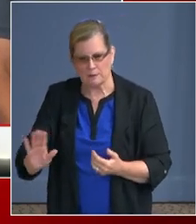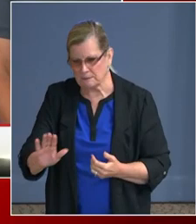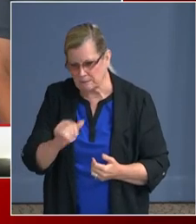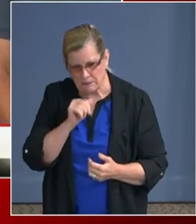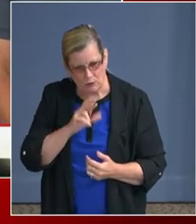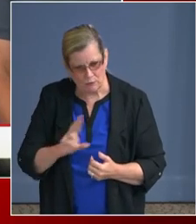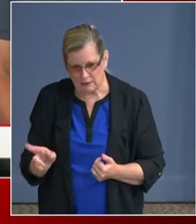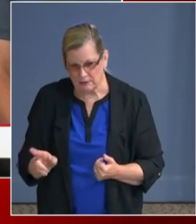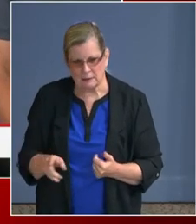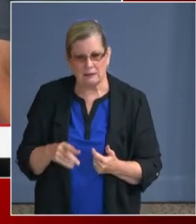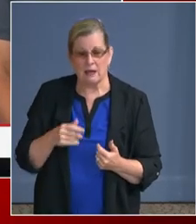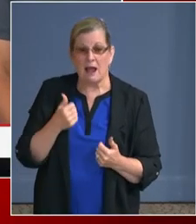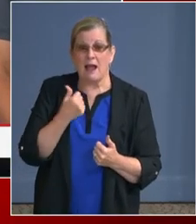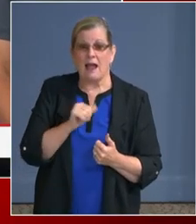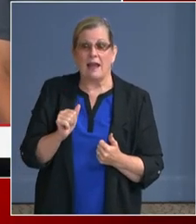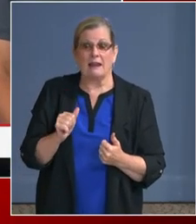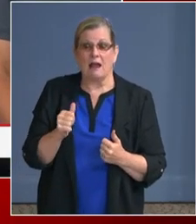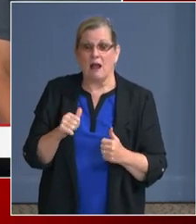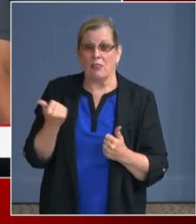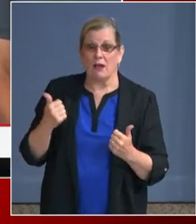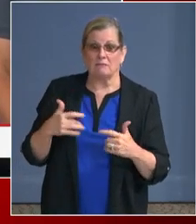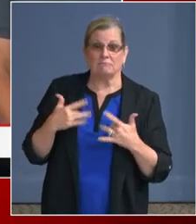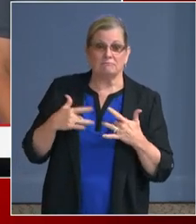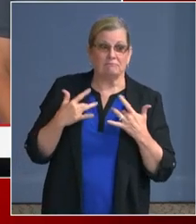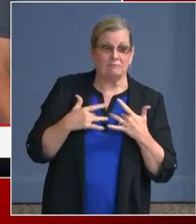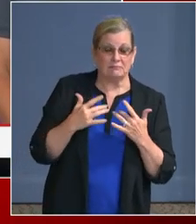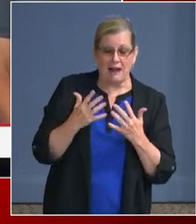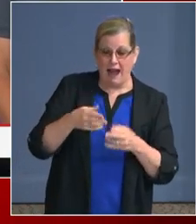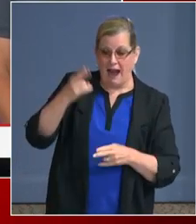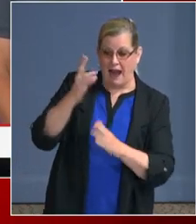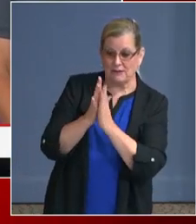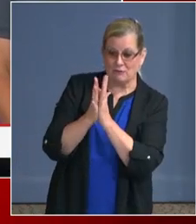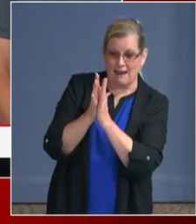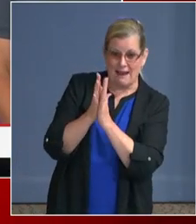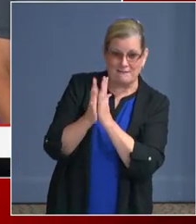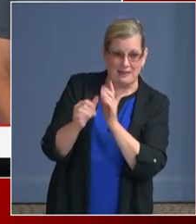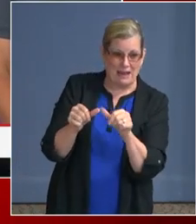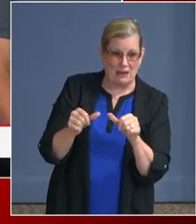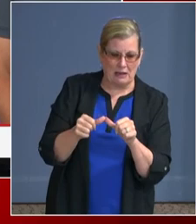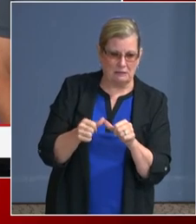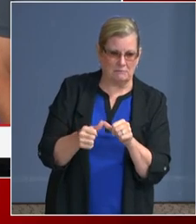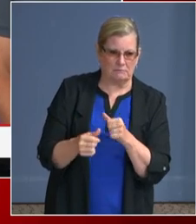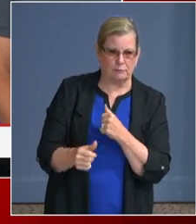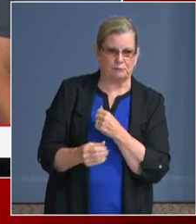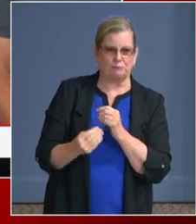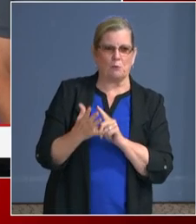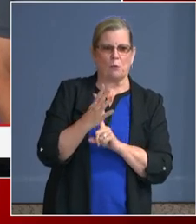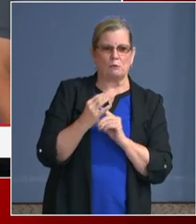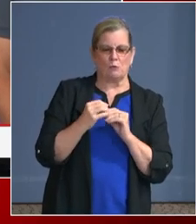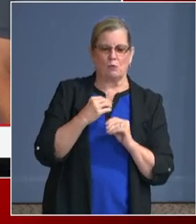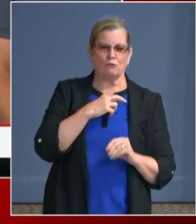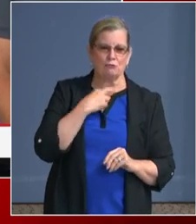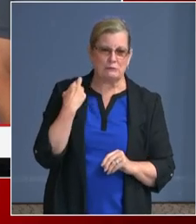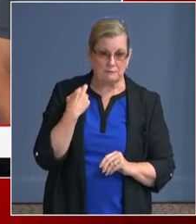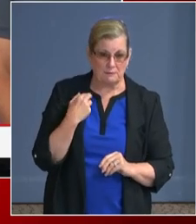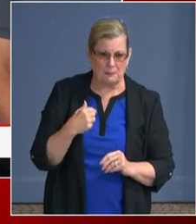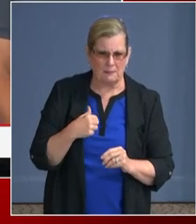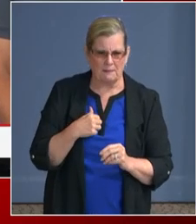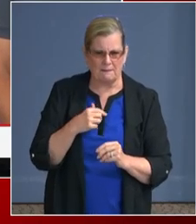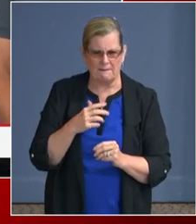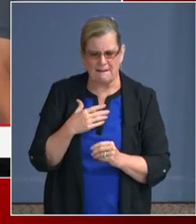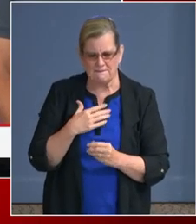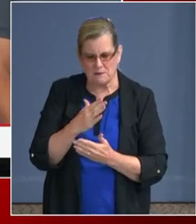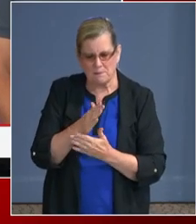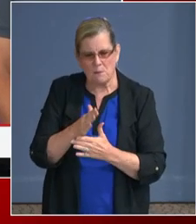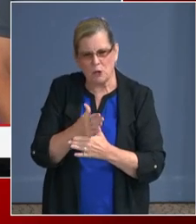activities that carry a higher risk of transmission when you still have moderate community